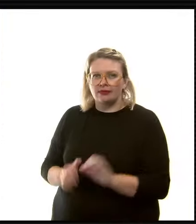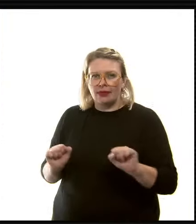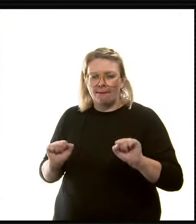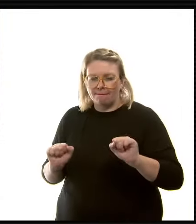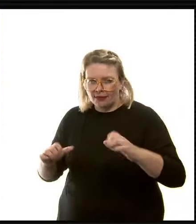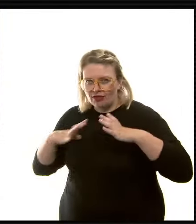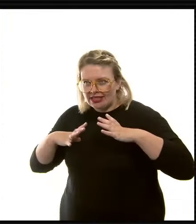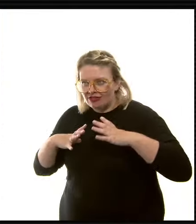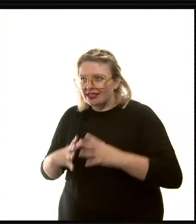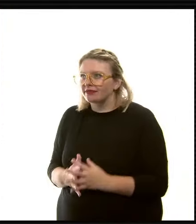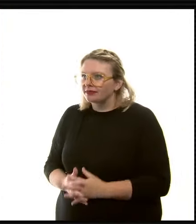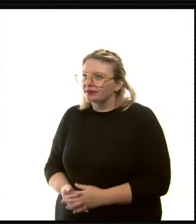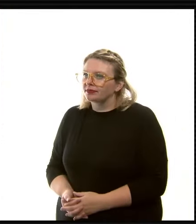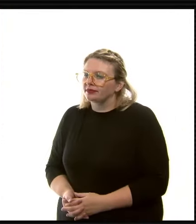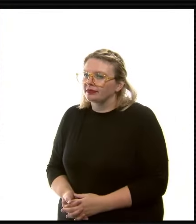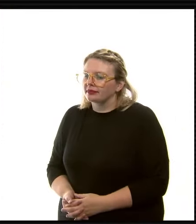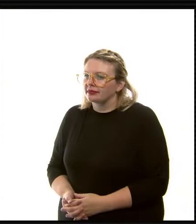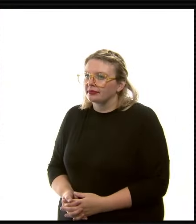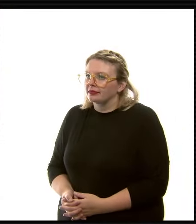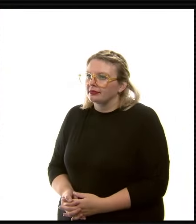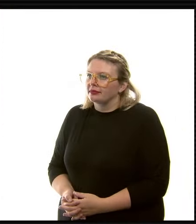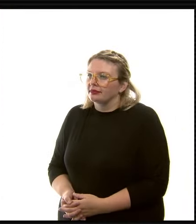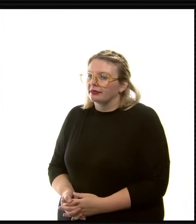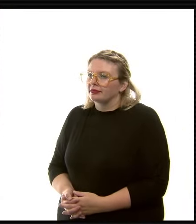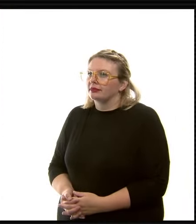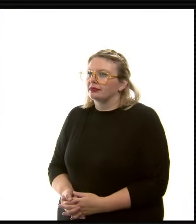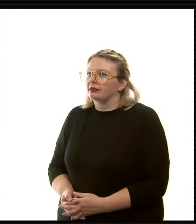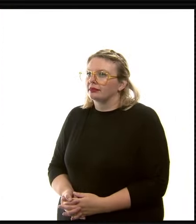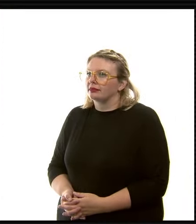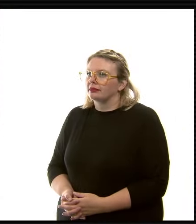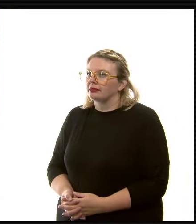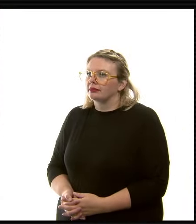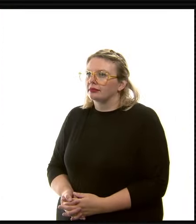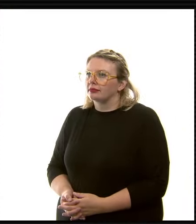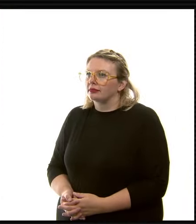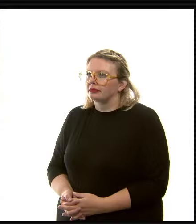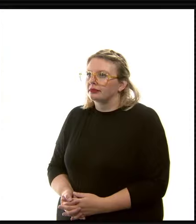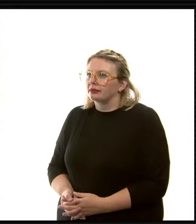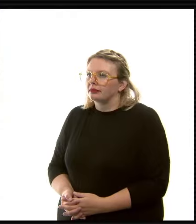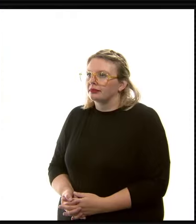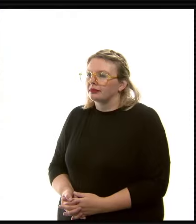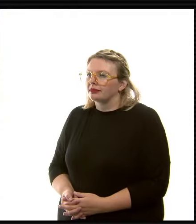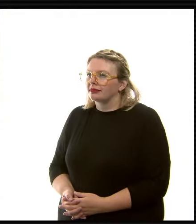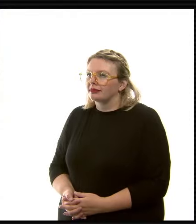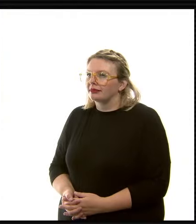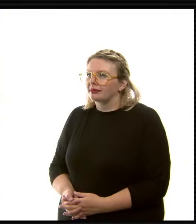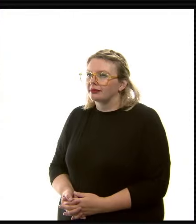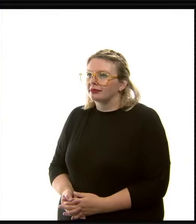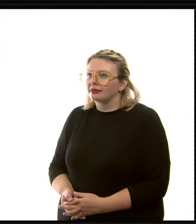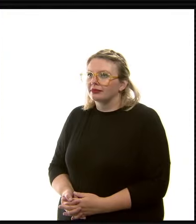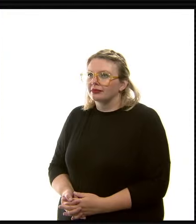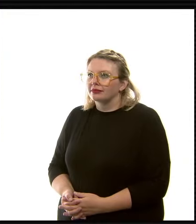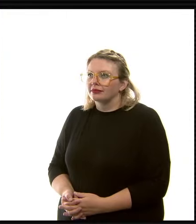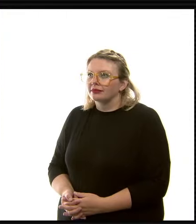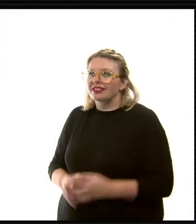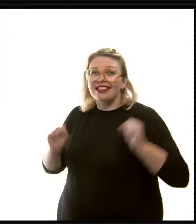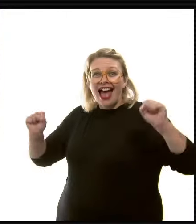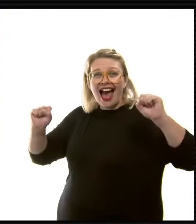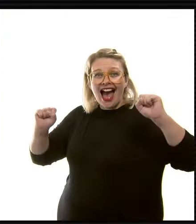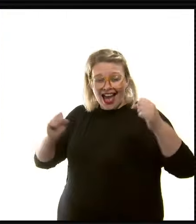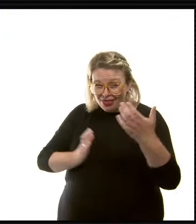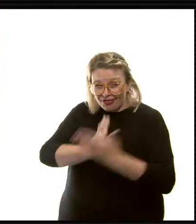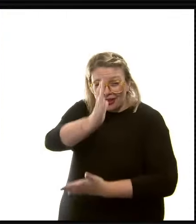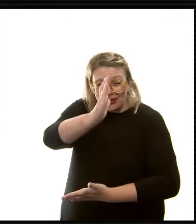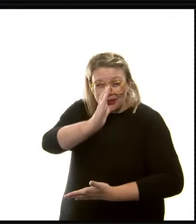stretched out. Here we go. You've got this, Vic. Right. Nice little wall up there. Get some speed. Look at that.